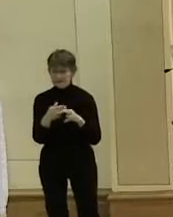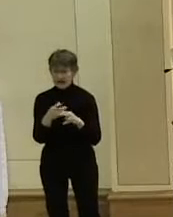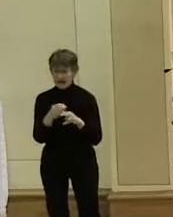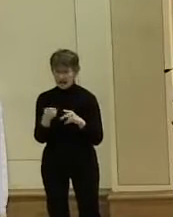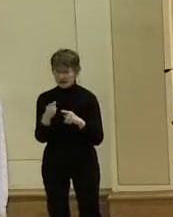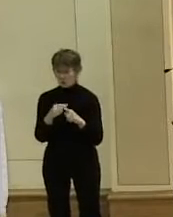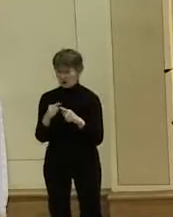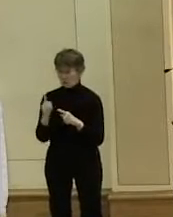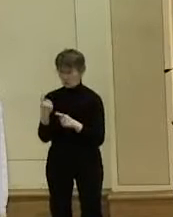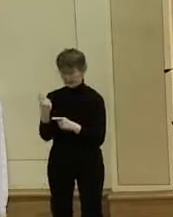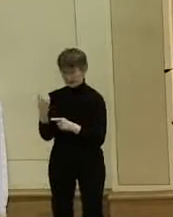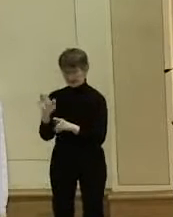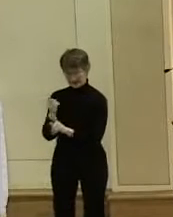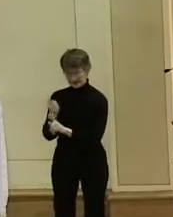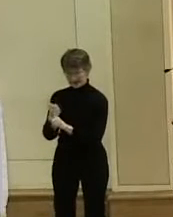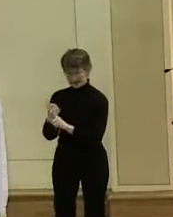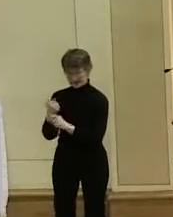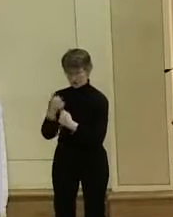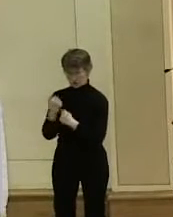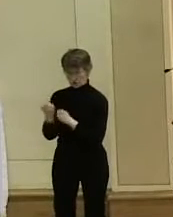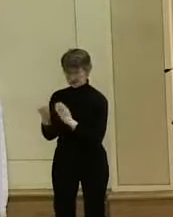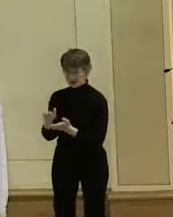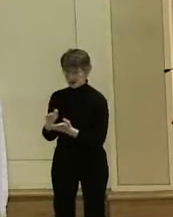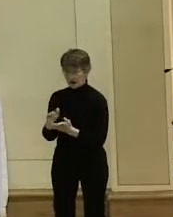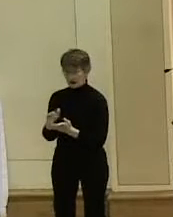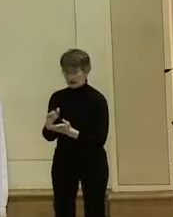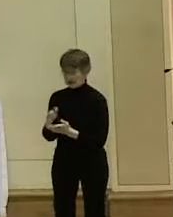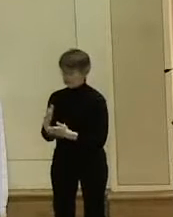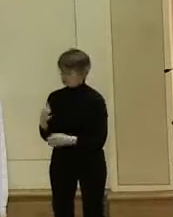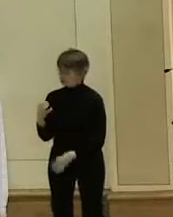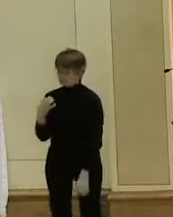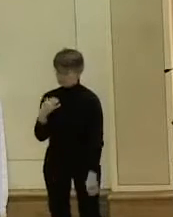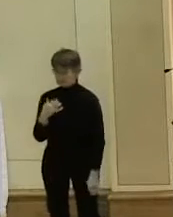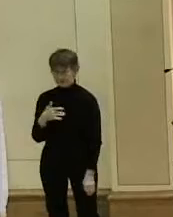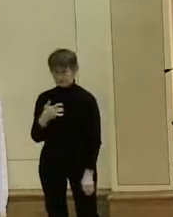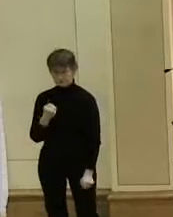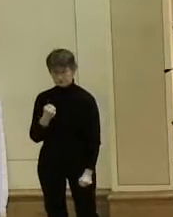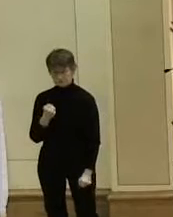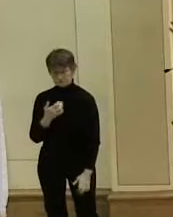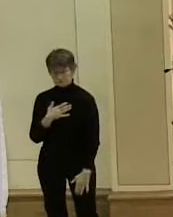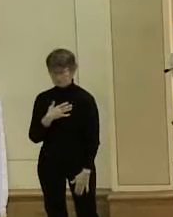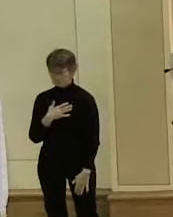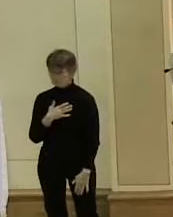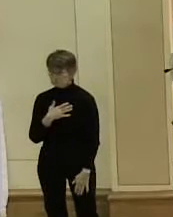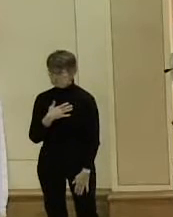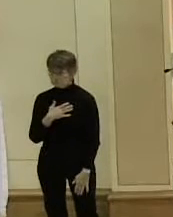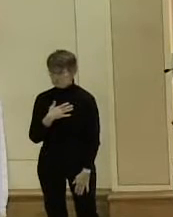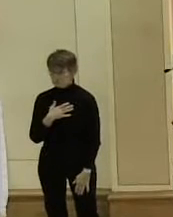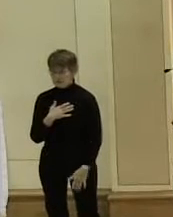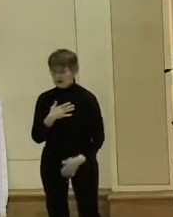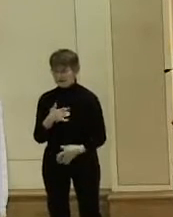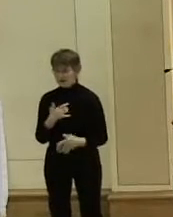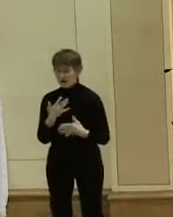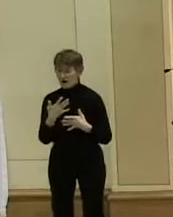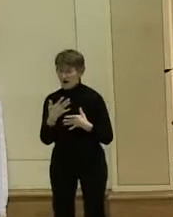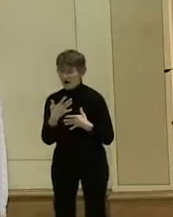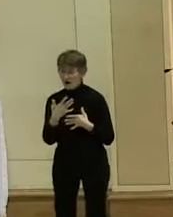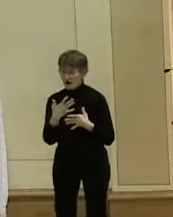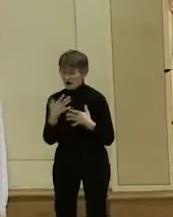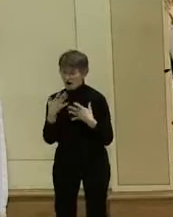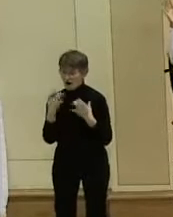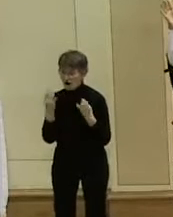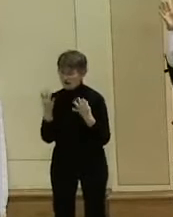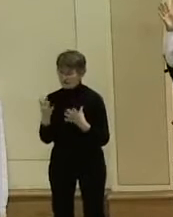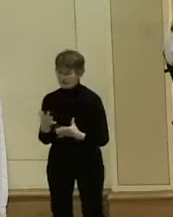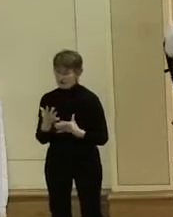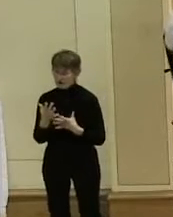was a shepherd to them. They say that Charles Schwab, not related to any Schwabs at St. Joseph's Parish,